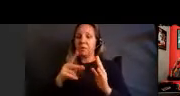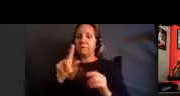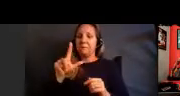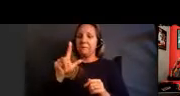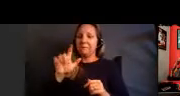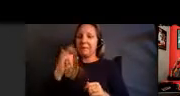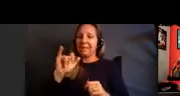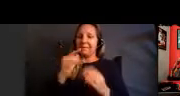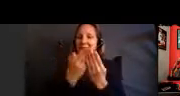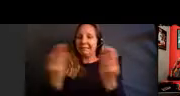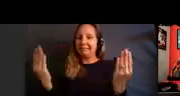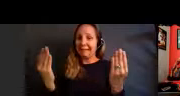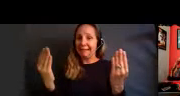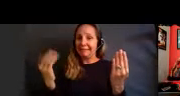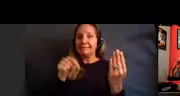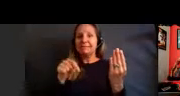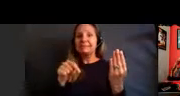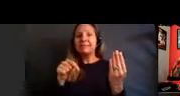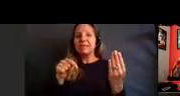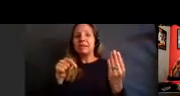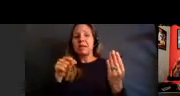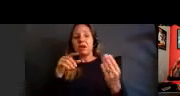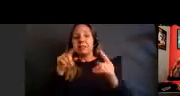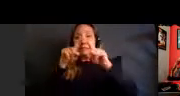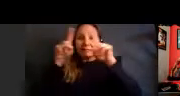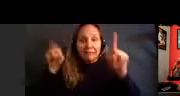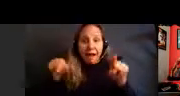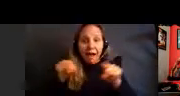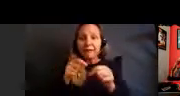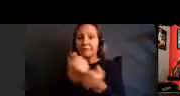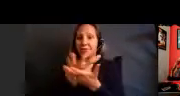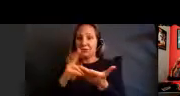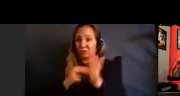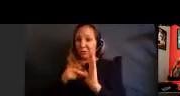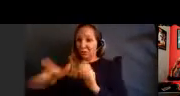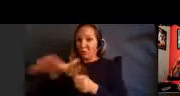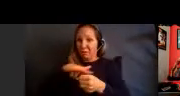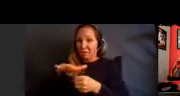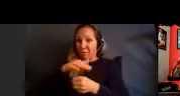and many more. Is your workplace or community space accessible?